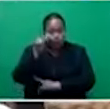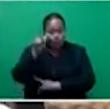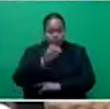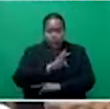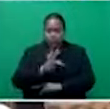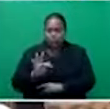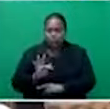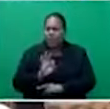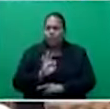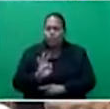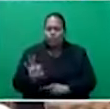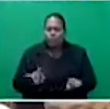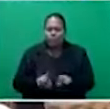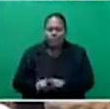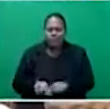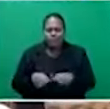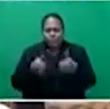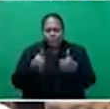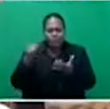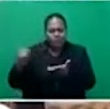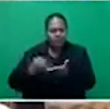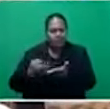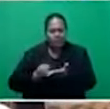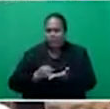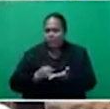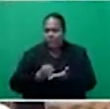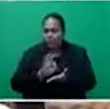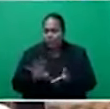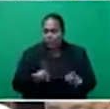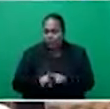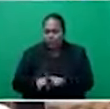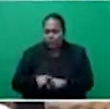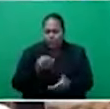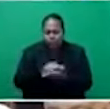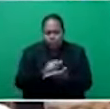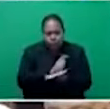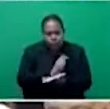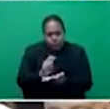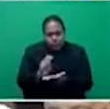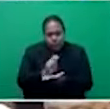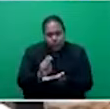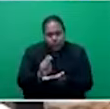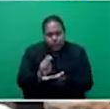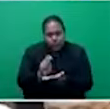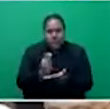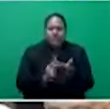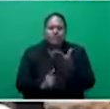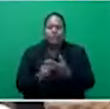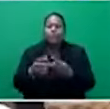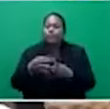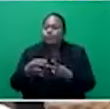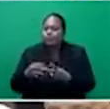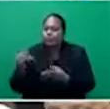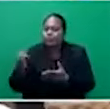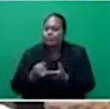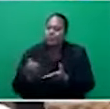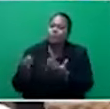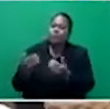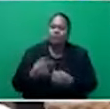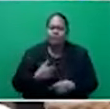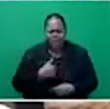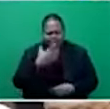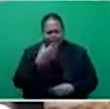be good investments made. Does not mean that there'll be transparency in the way that they choose investments. I've got a whole list of companies that